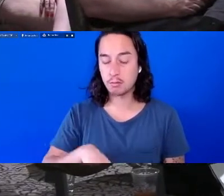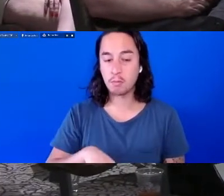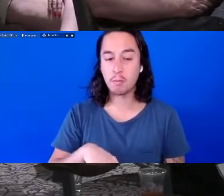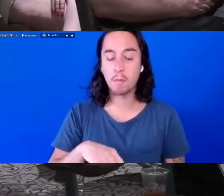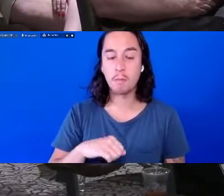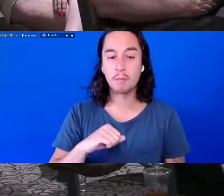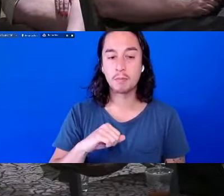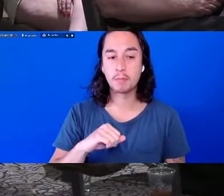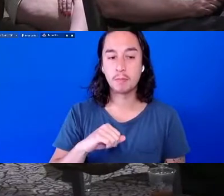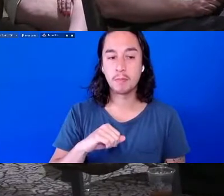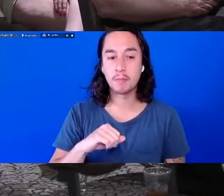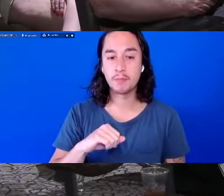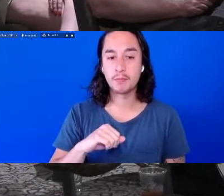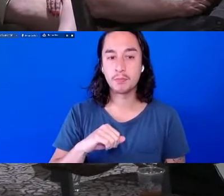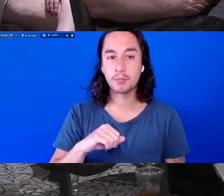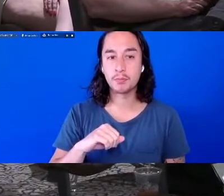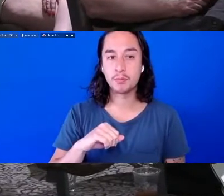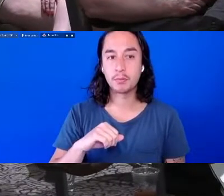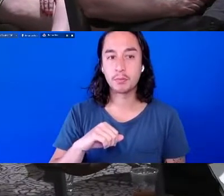Seven King,